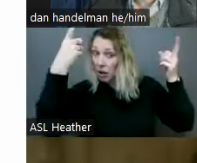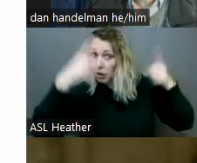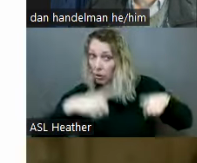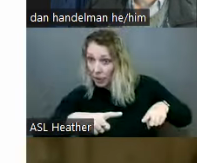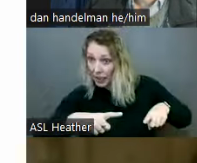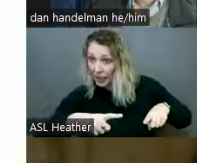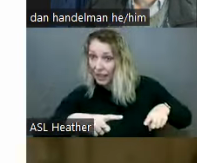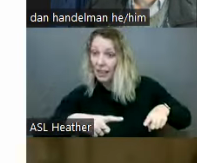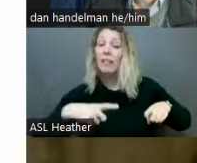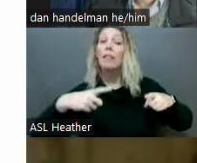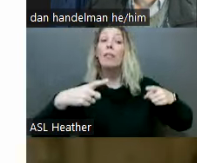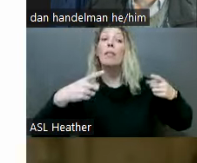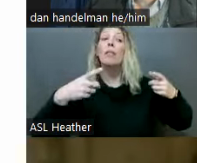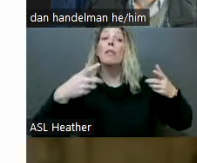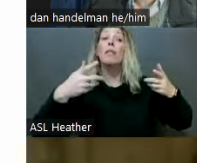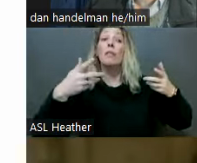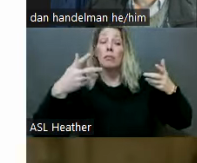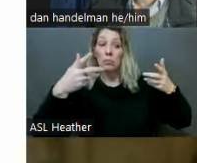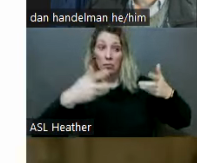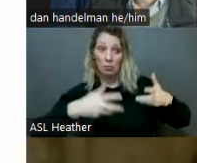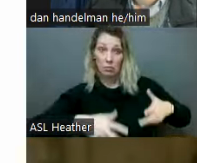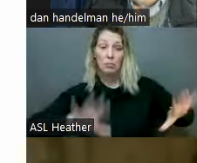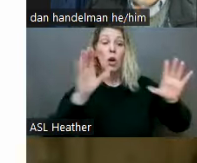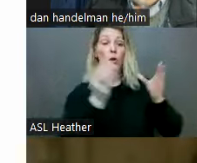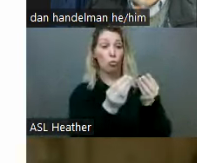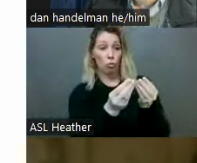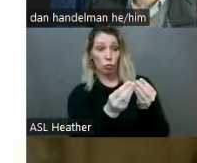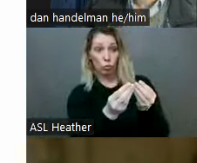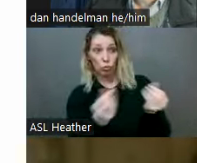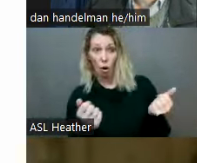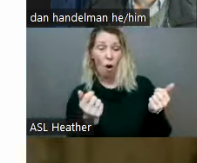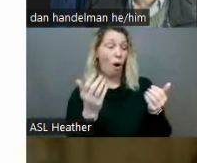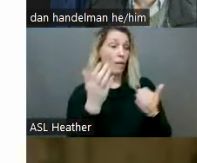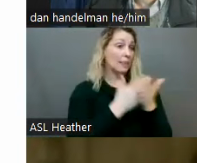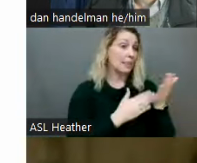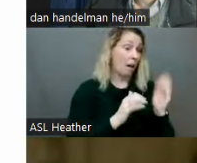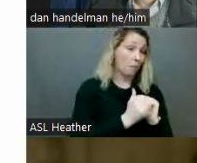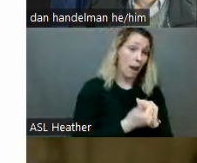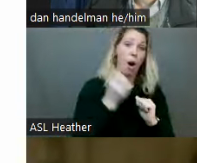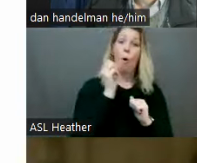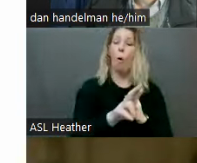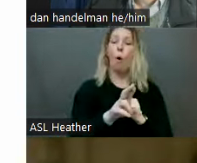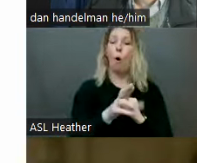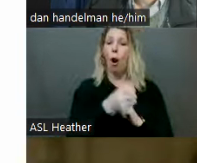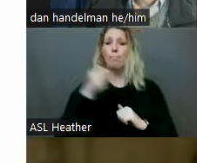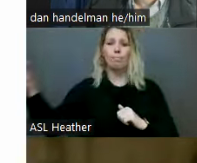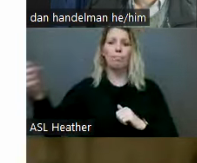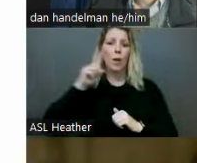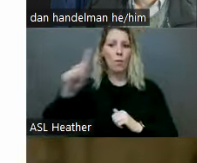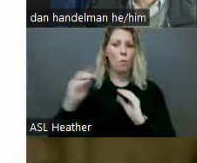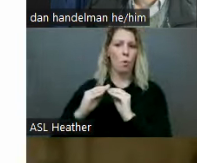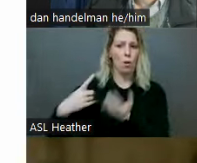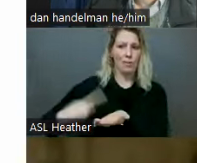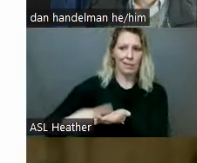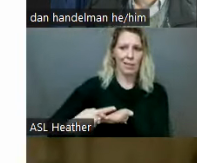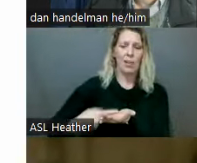And when all of these are either resolved in some way or flagged for further discussion, we'll ask,